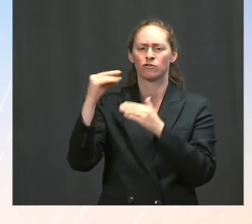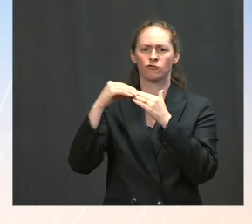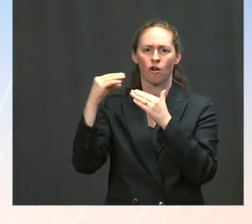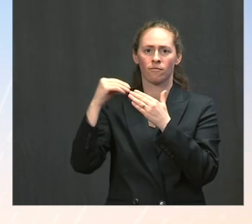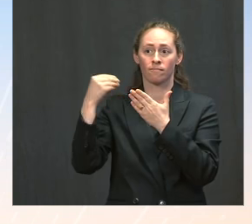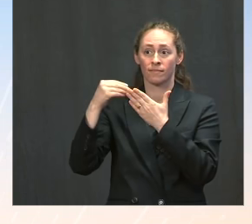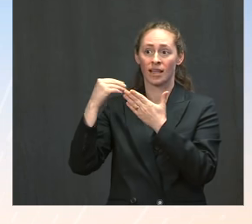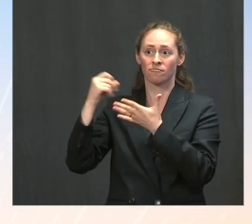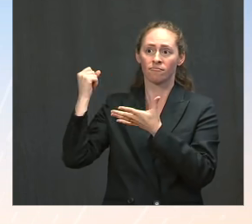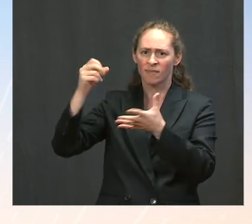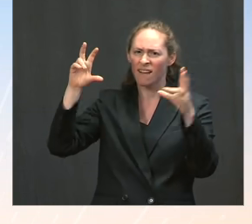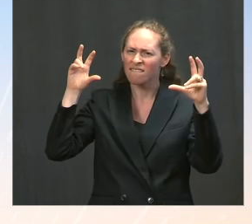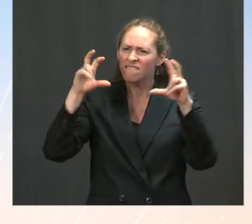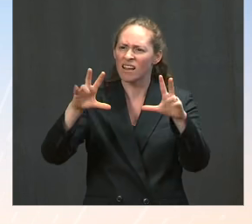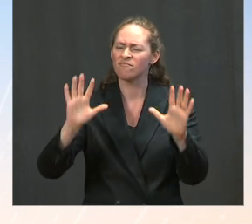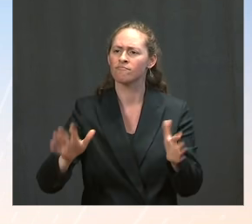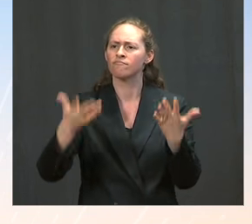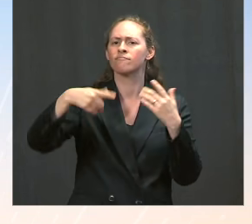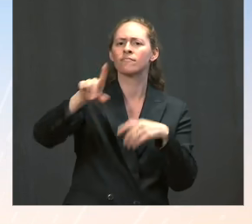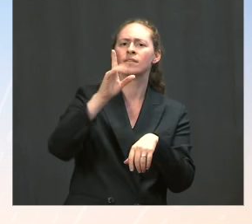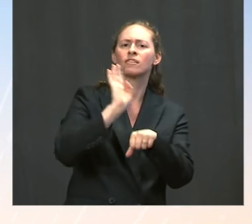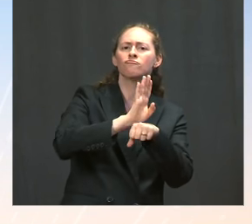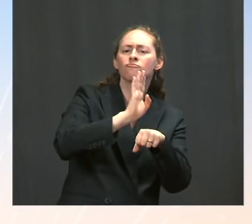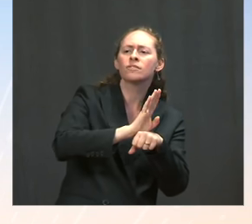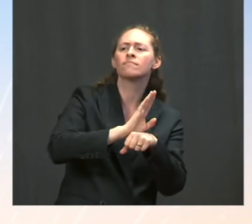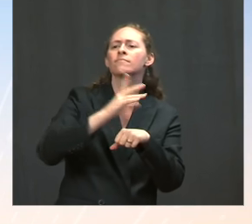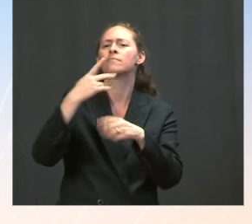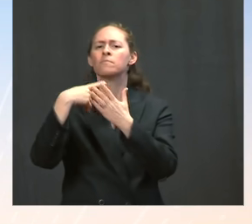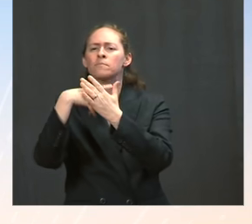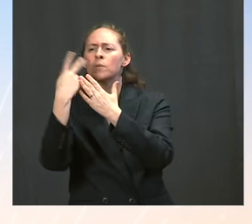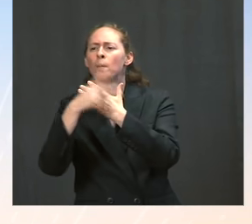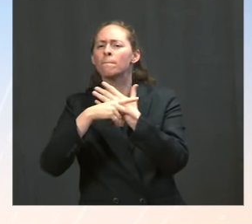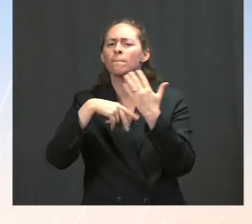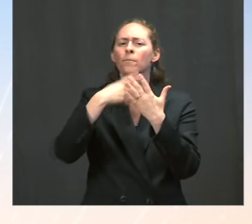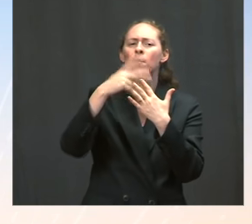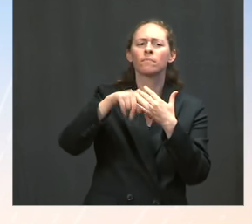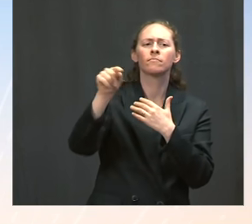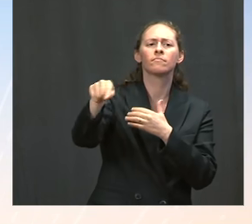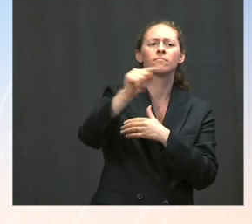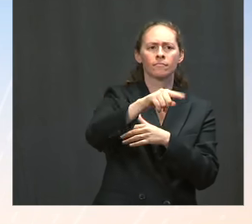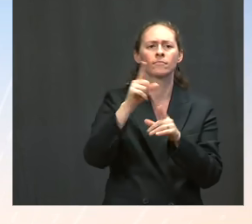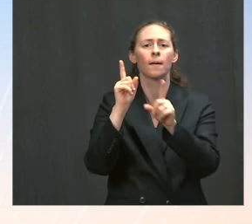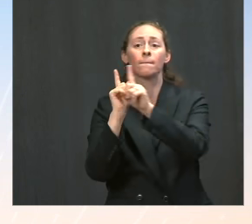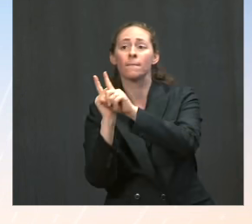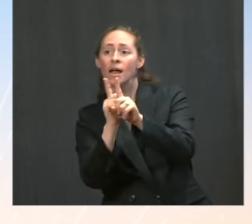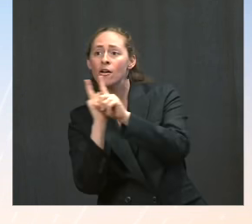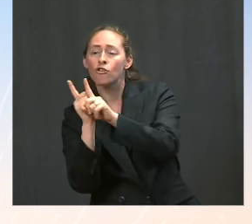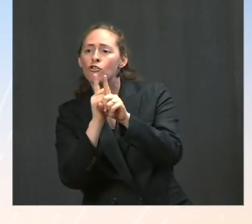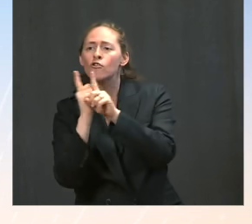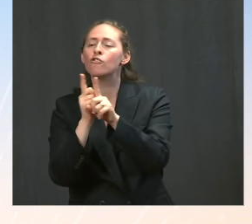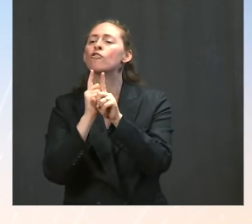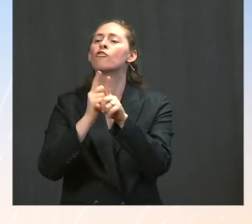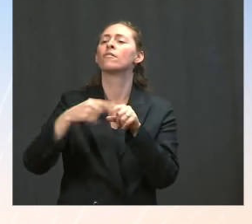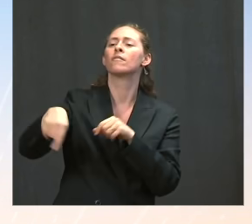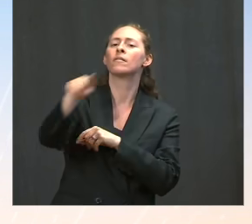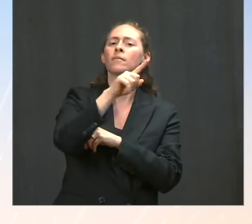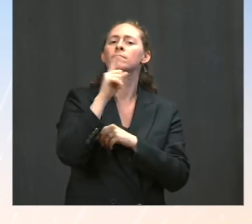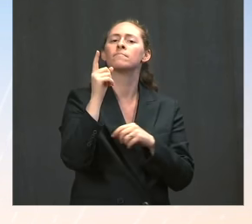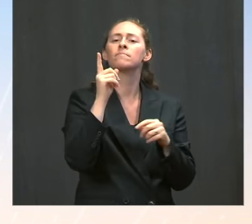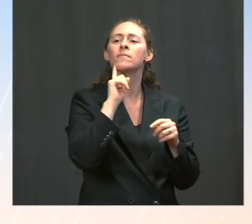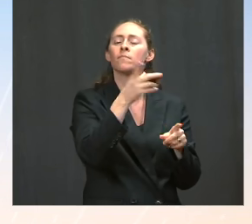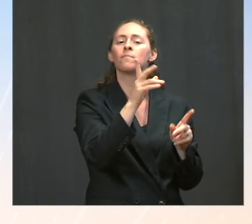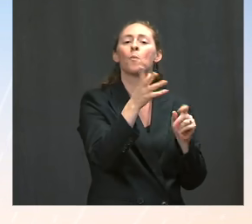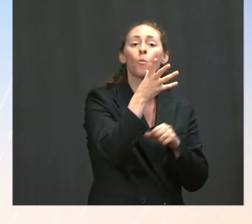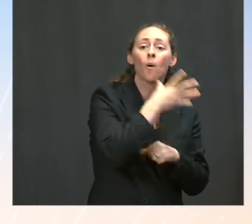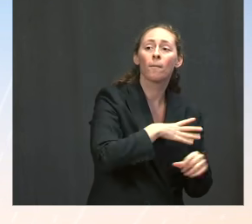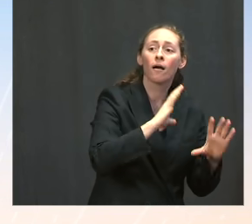particular focus on women, people of color, and underserved communities. Importantly, We have designed this so that funds